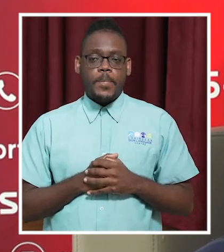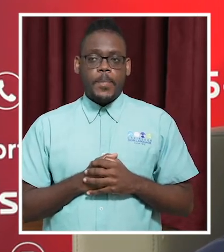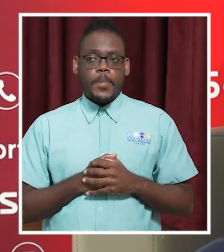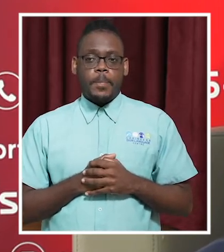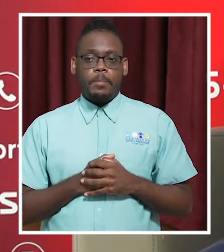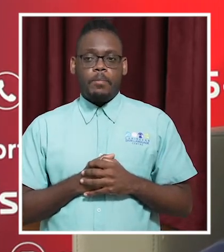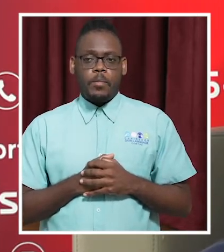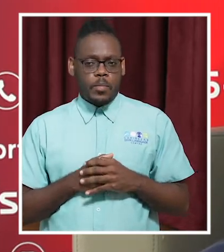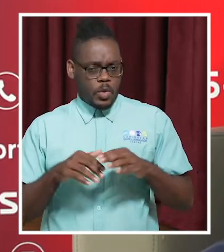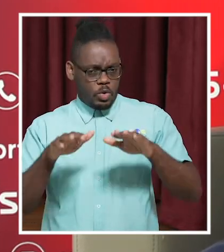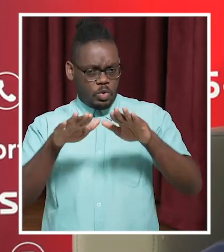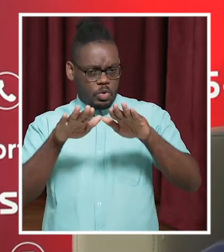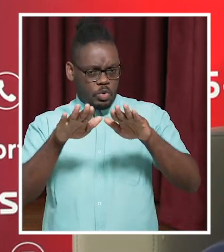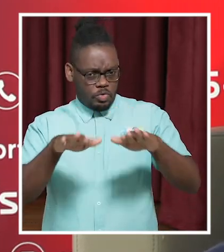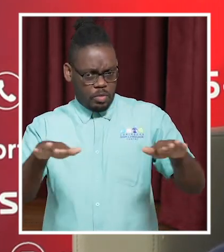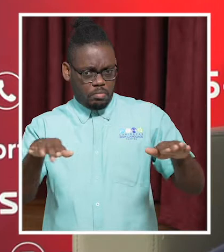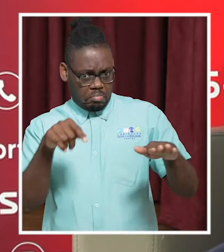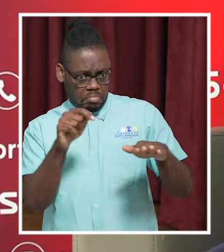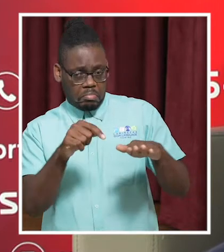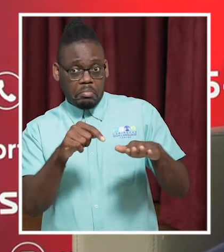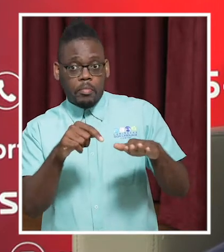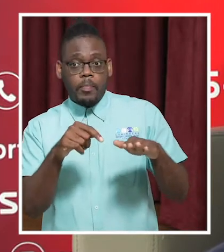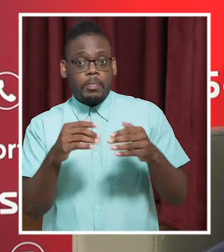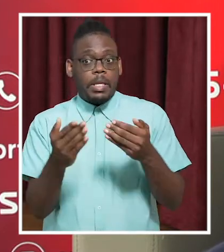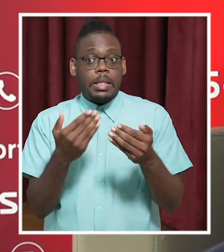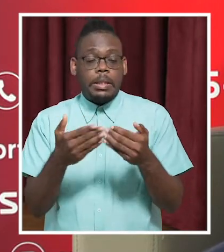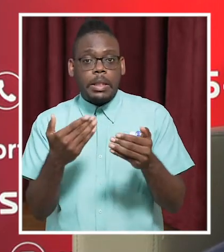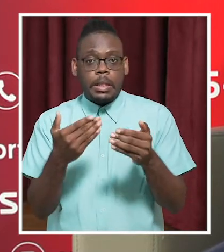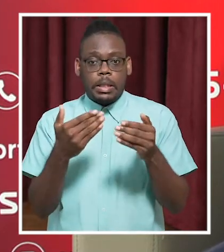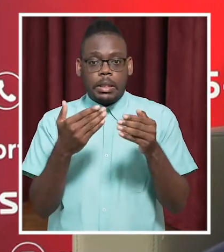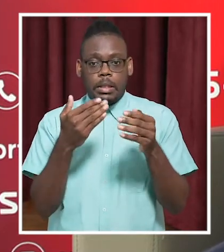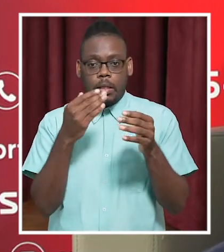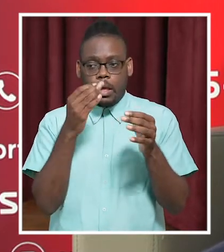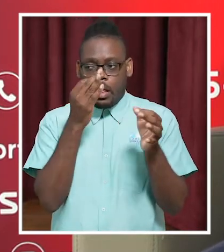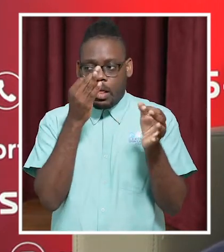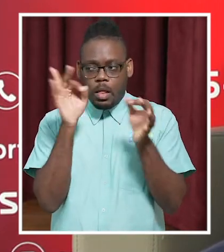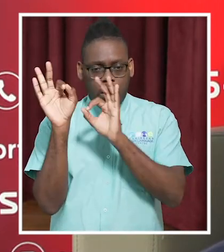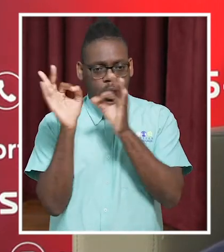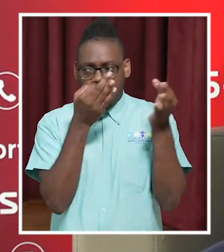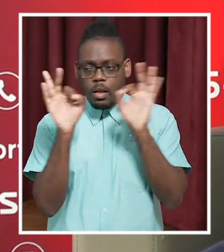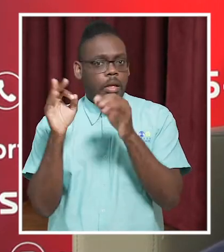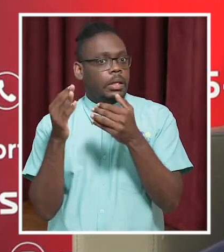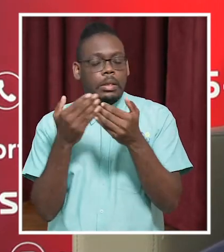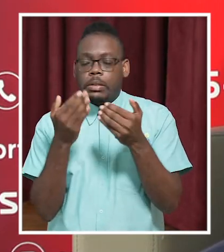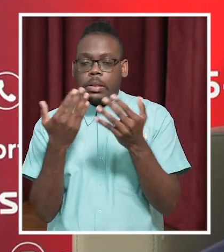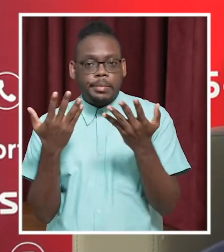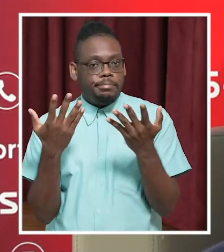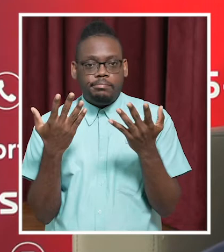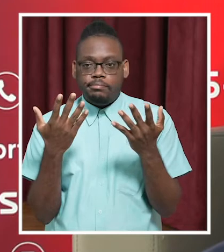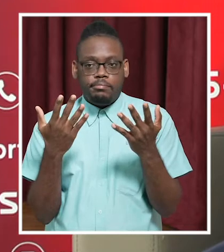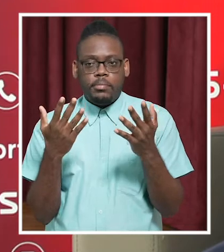children who are overactive and easily distracted. So this would be the hyperactivity, or the H